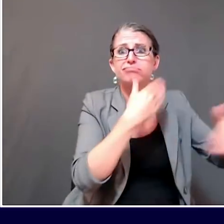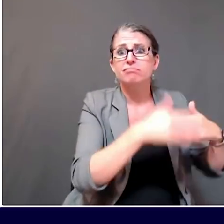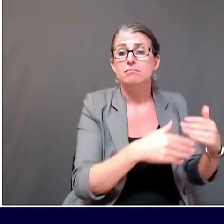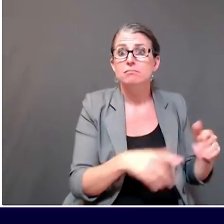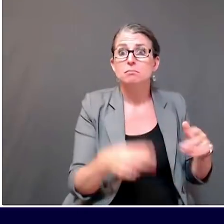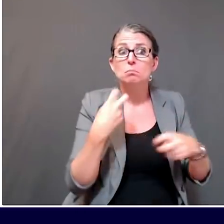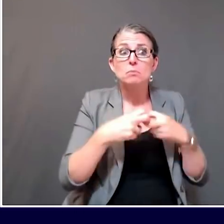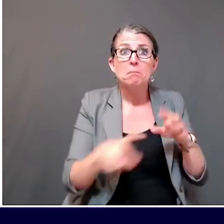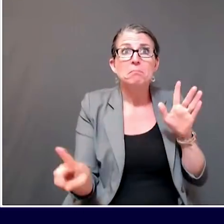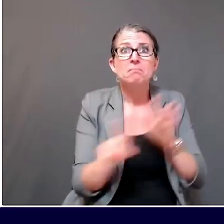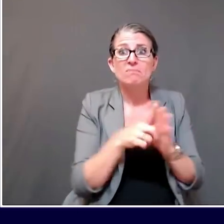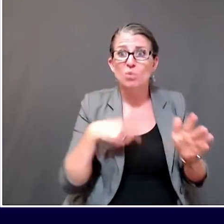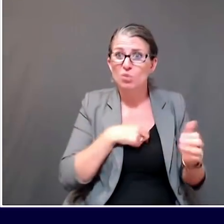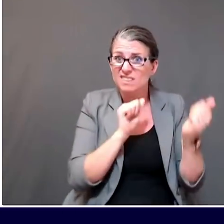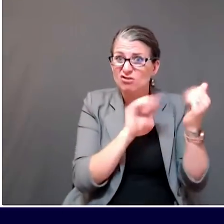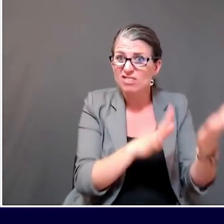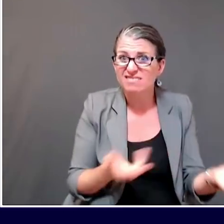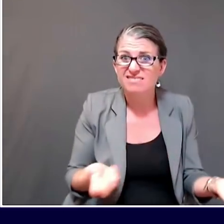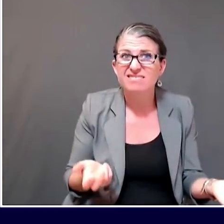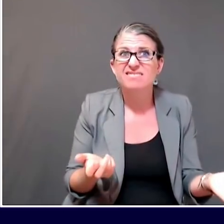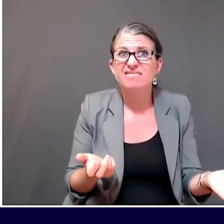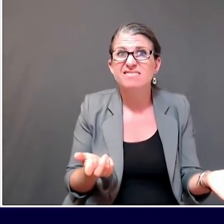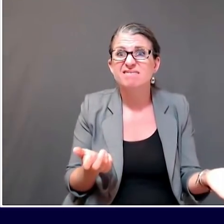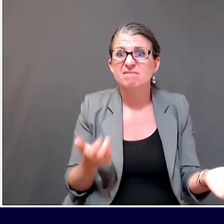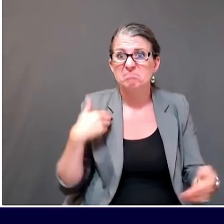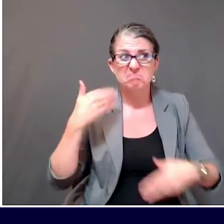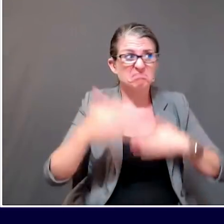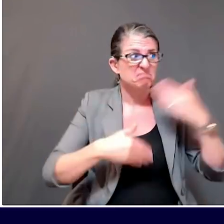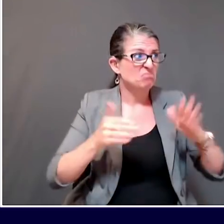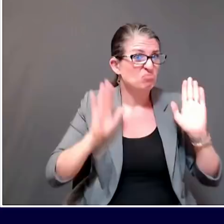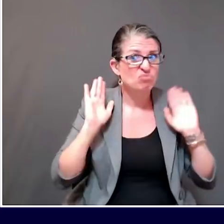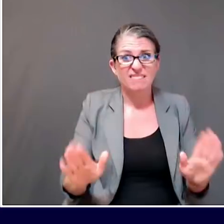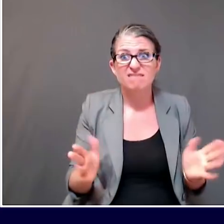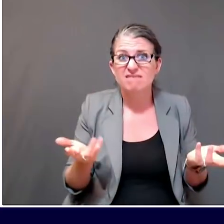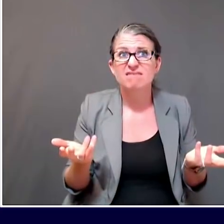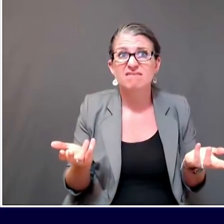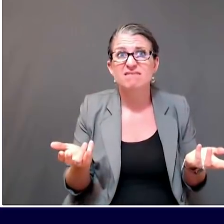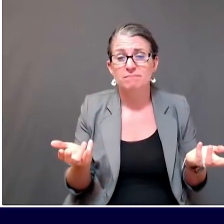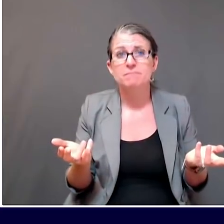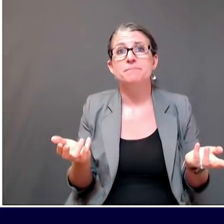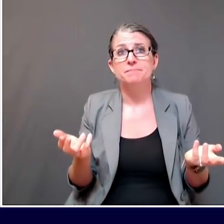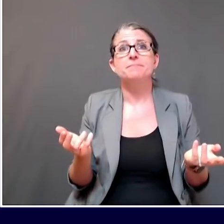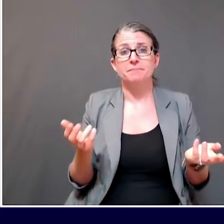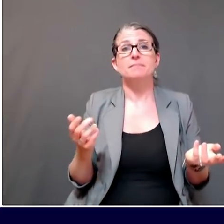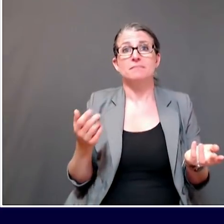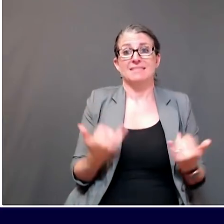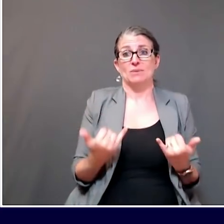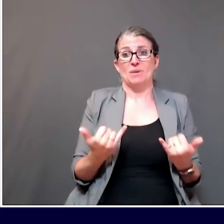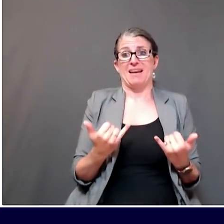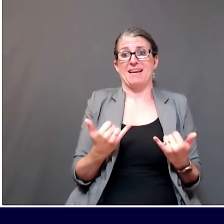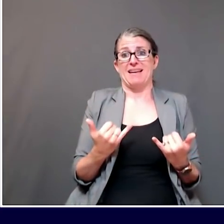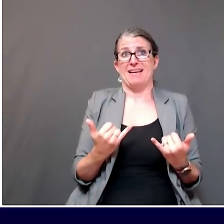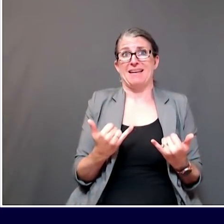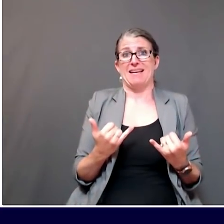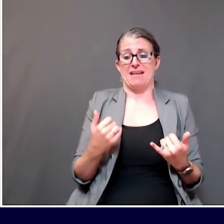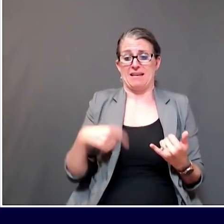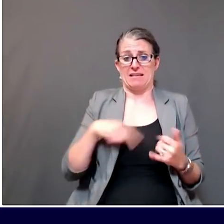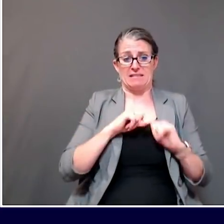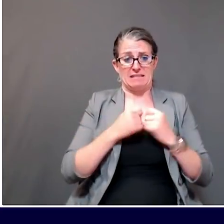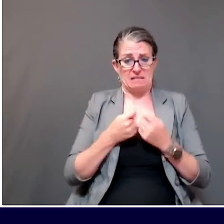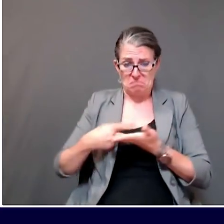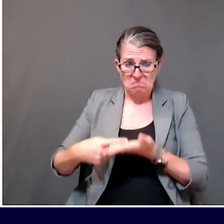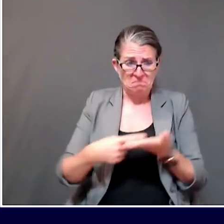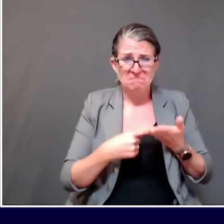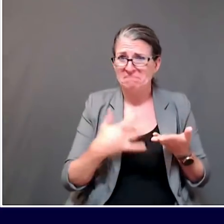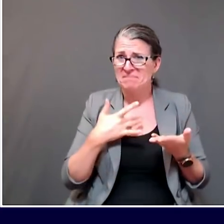our quick hot wash of the situation suggests that the reporting occurred the way it did. The camp quickly reported their